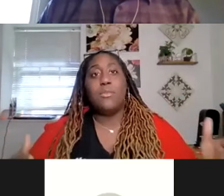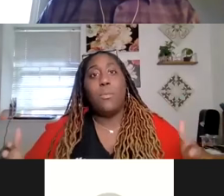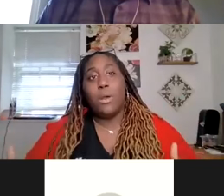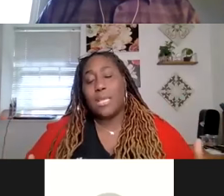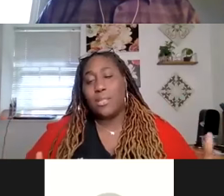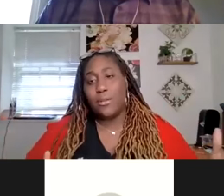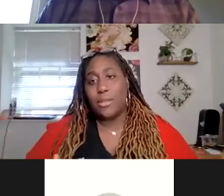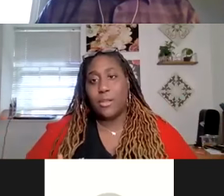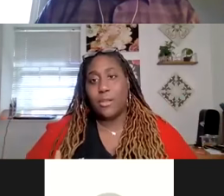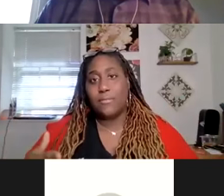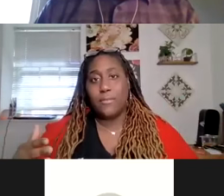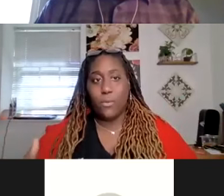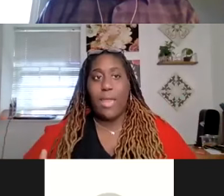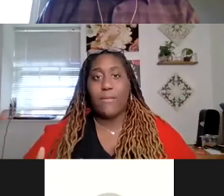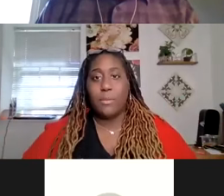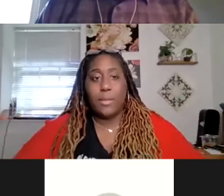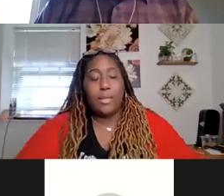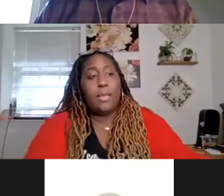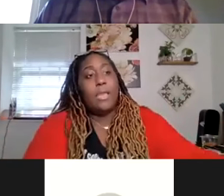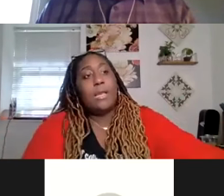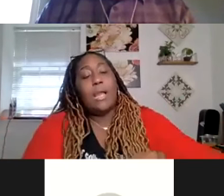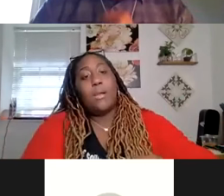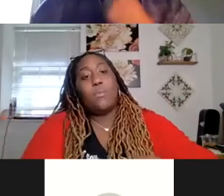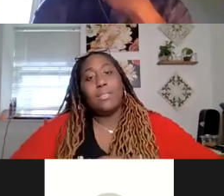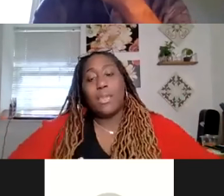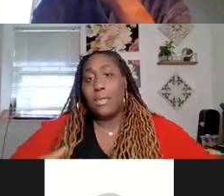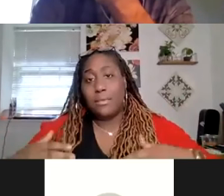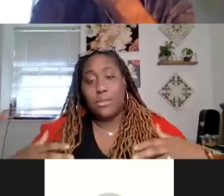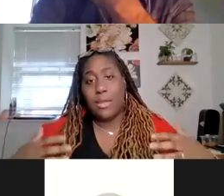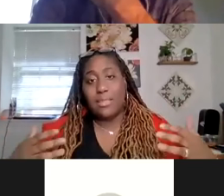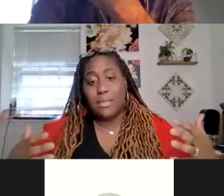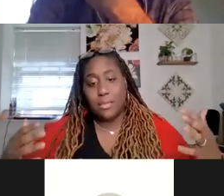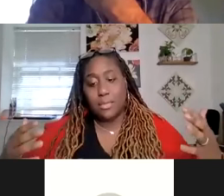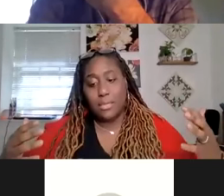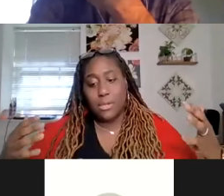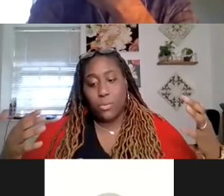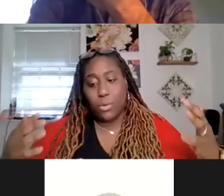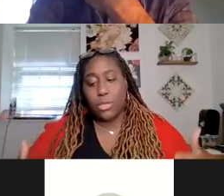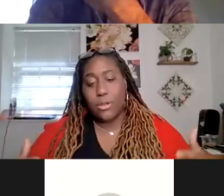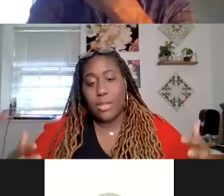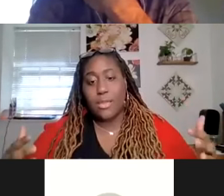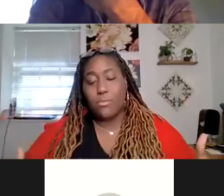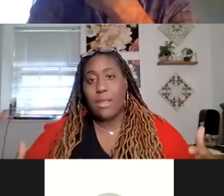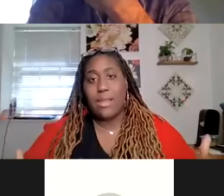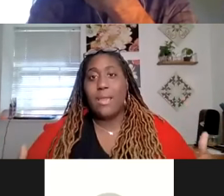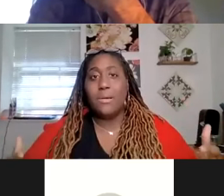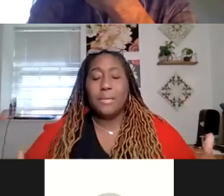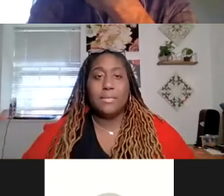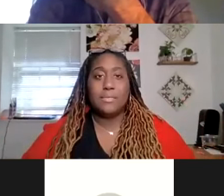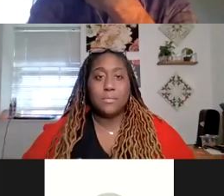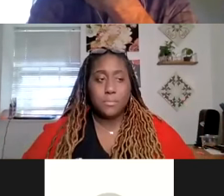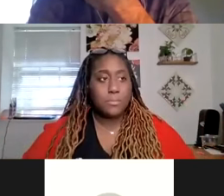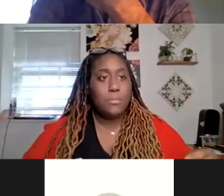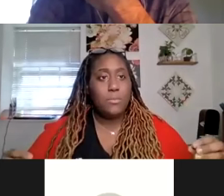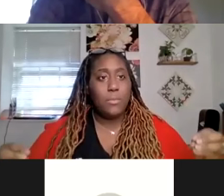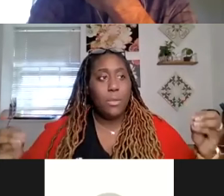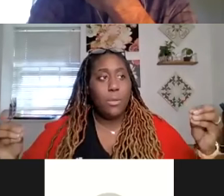So there was a learning curve for everybody. One thing, you know, I think you know, we're learning right now